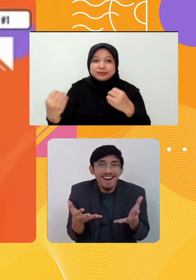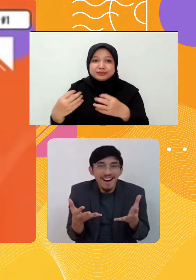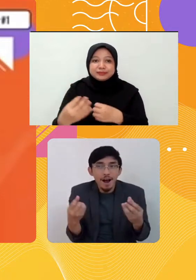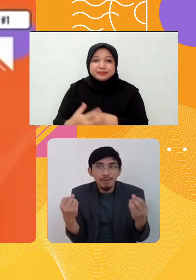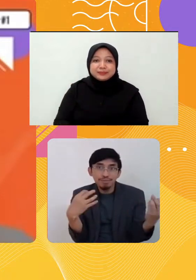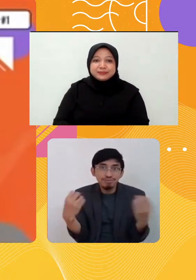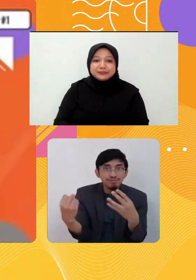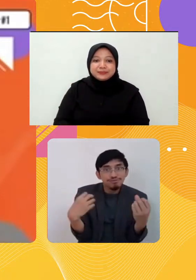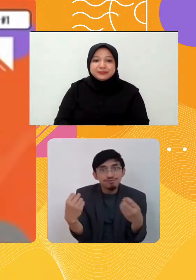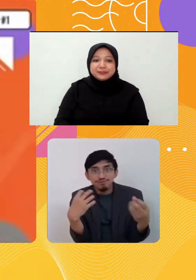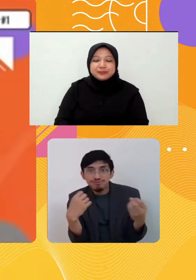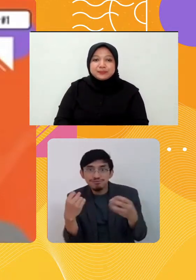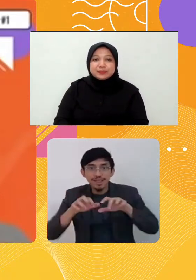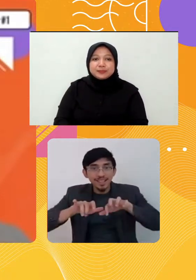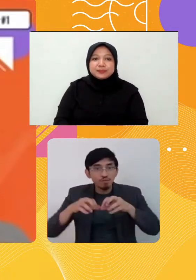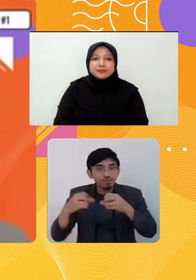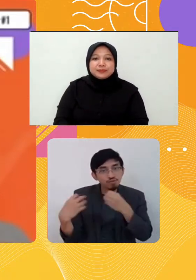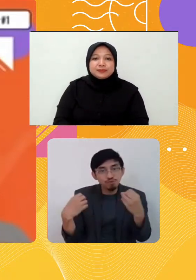Okay.